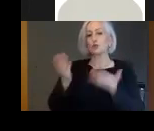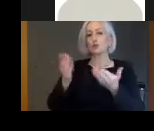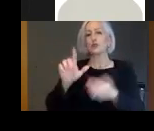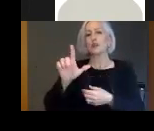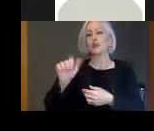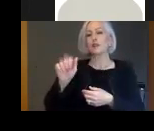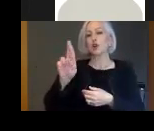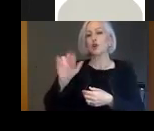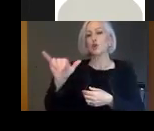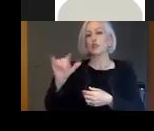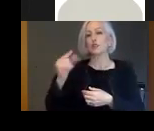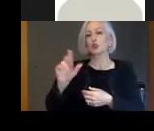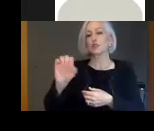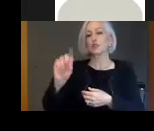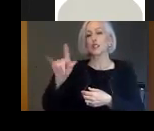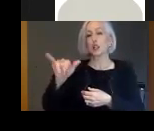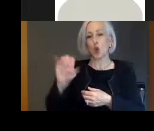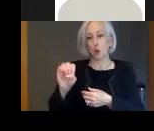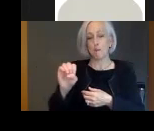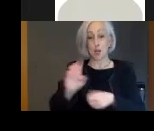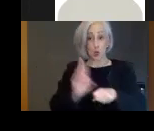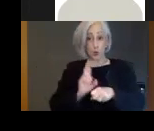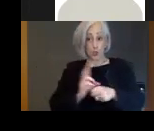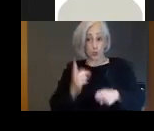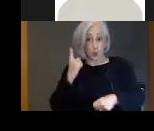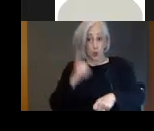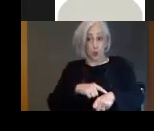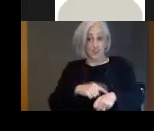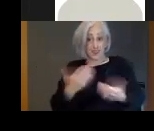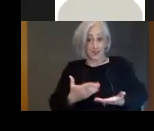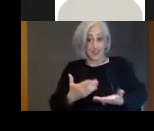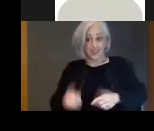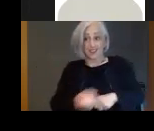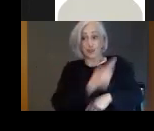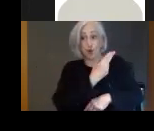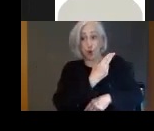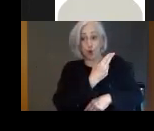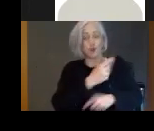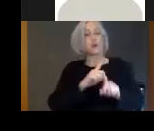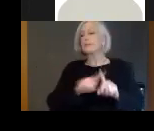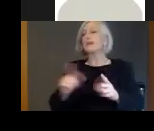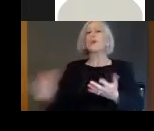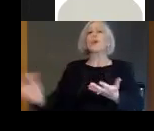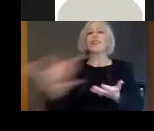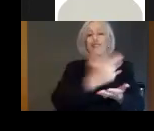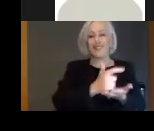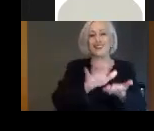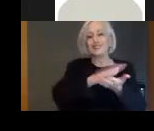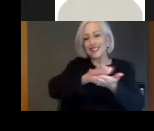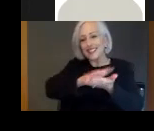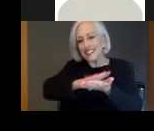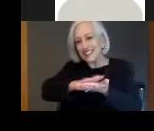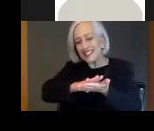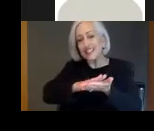once at KU and are really then thrown away, collected, cleaned, and then we can bring them